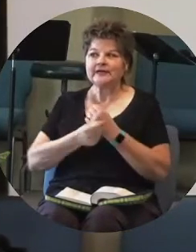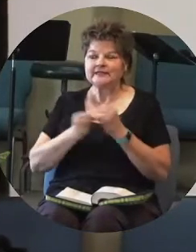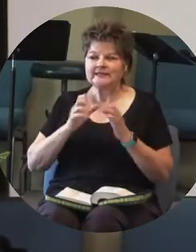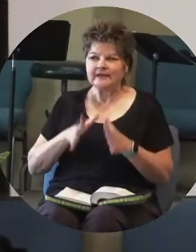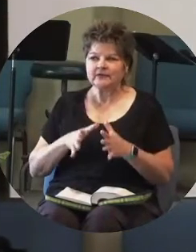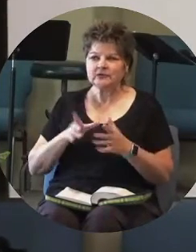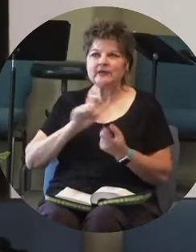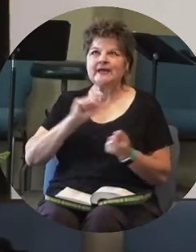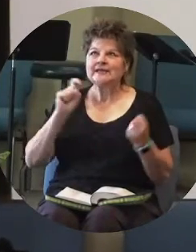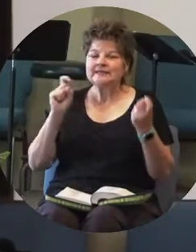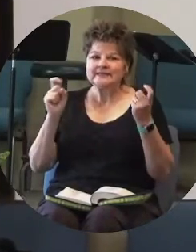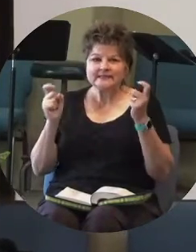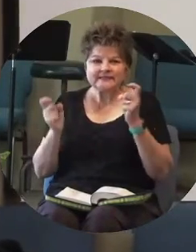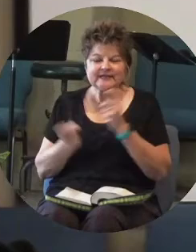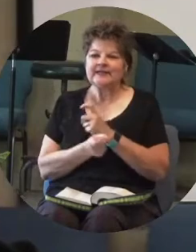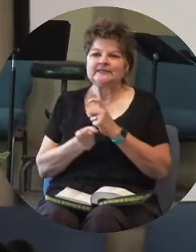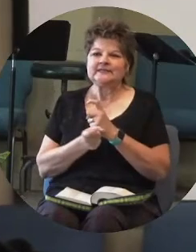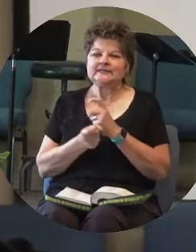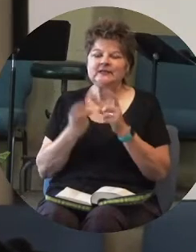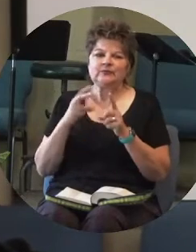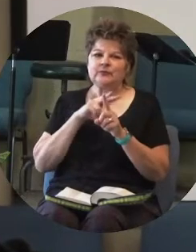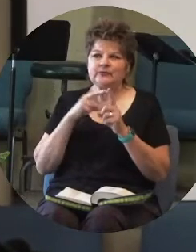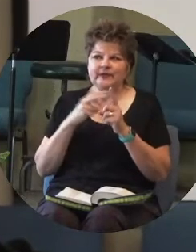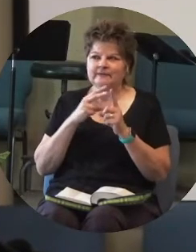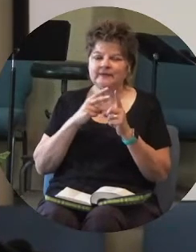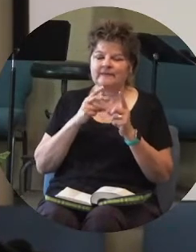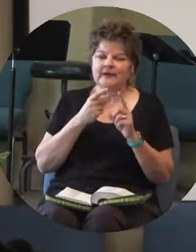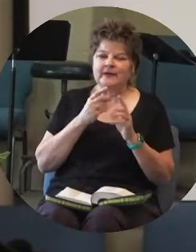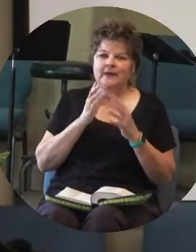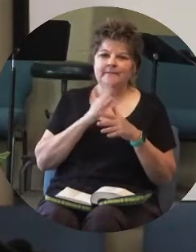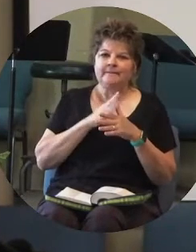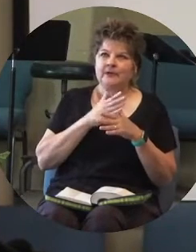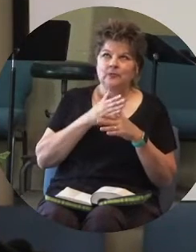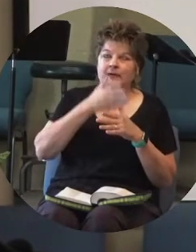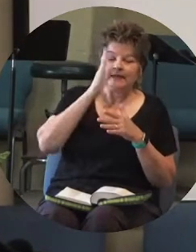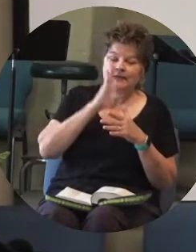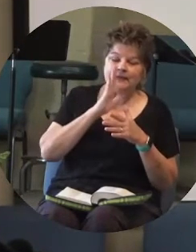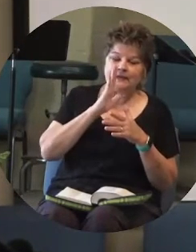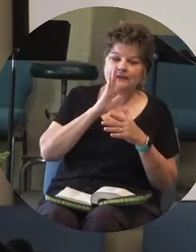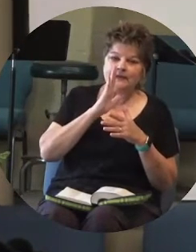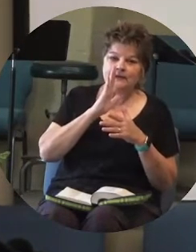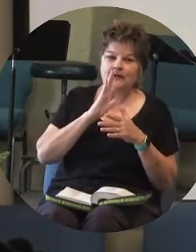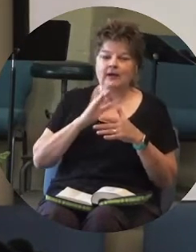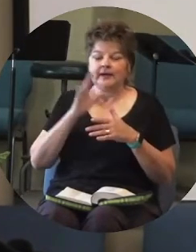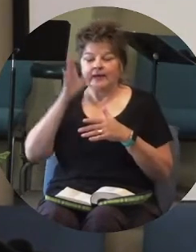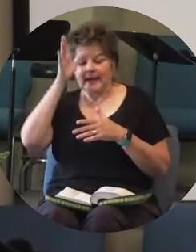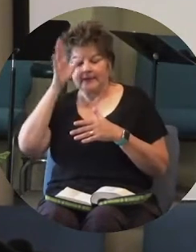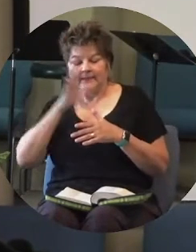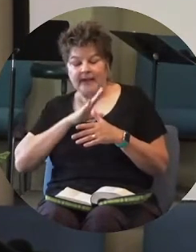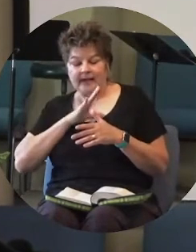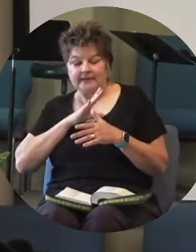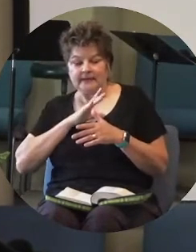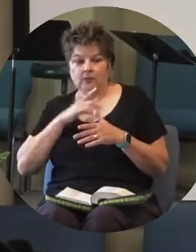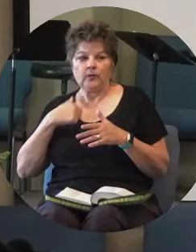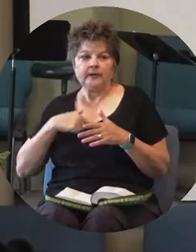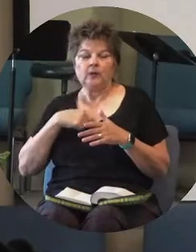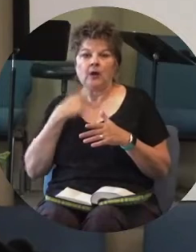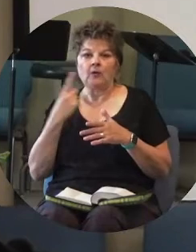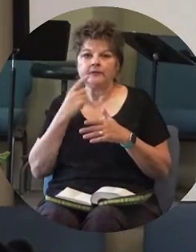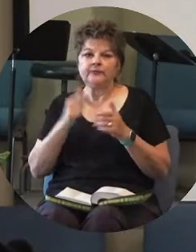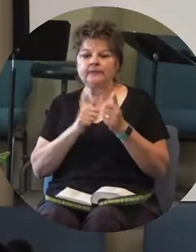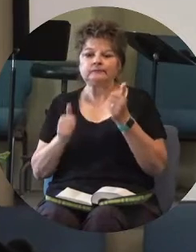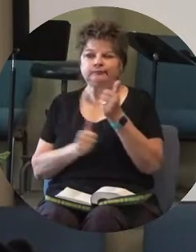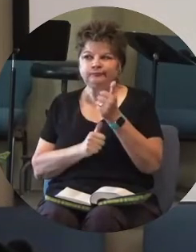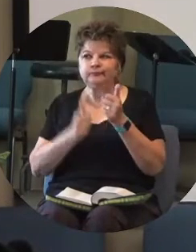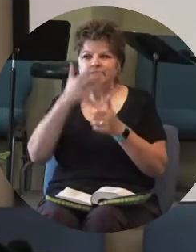God and man. We will always be his creation. We will always be subservient to God because he's God and we're not. And yet